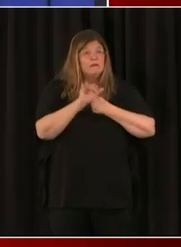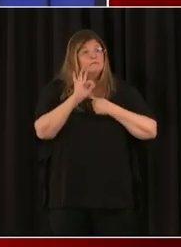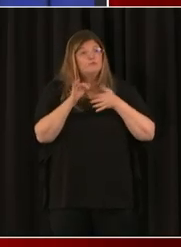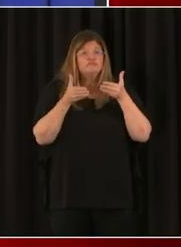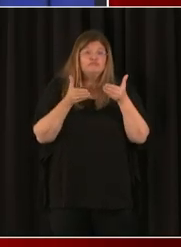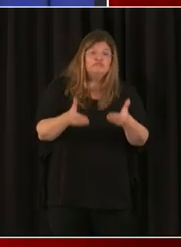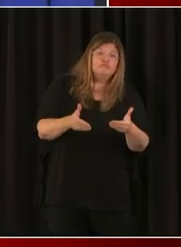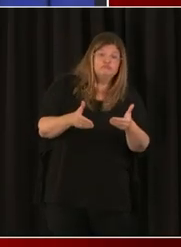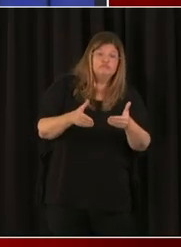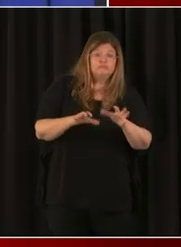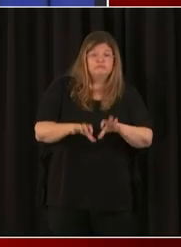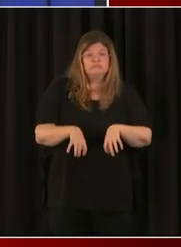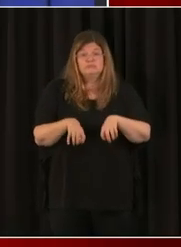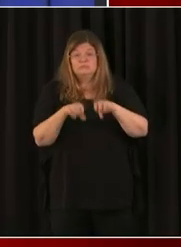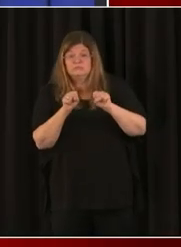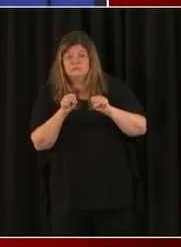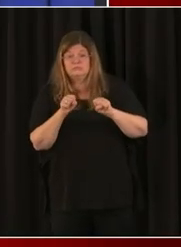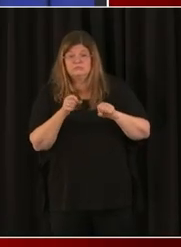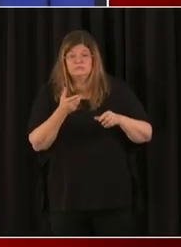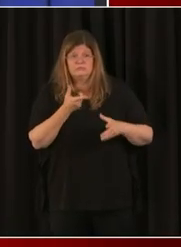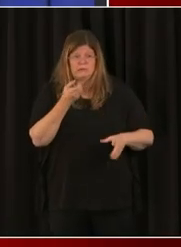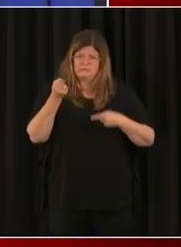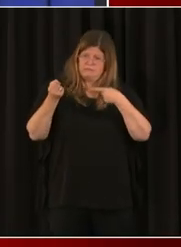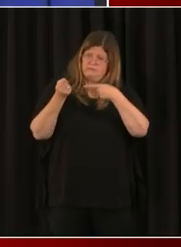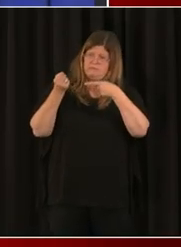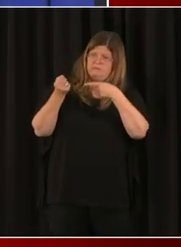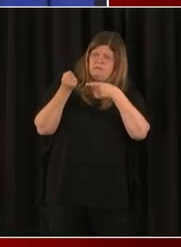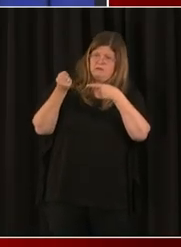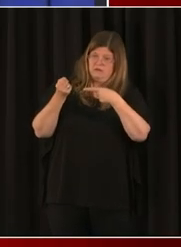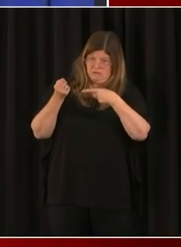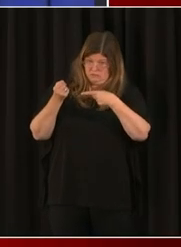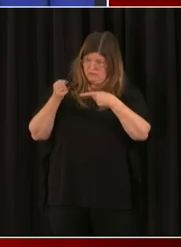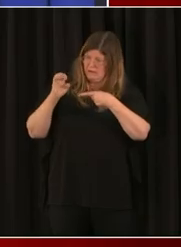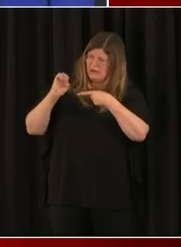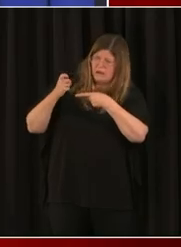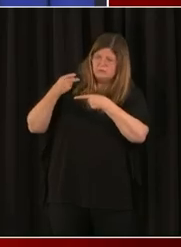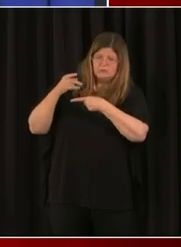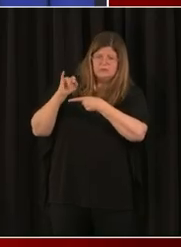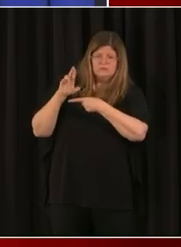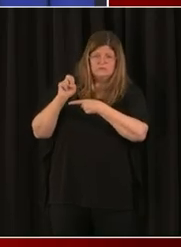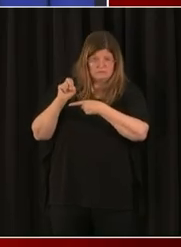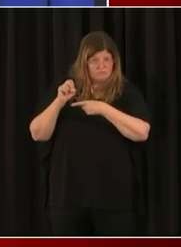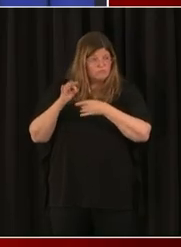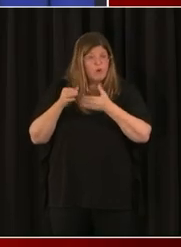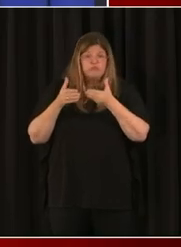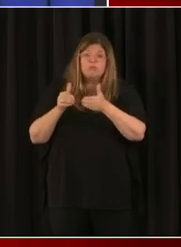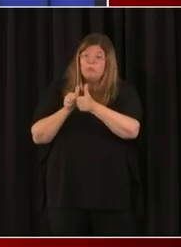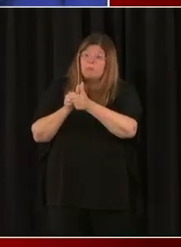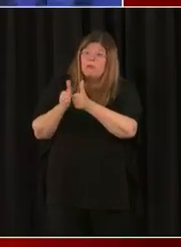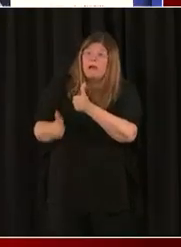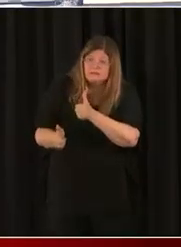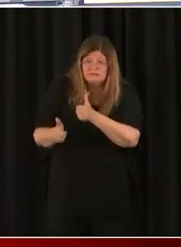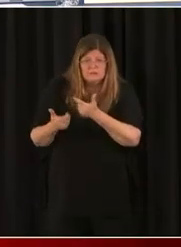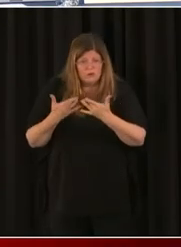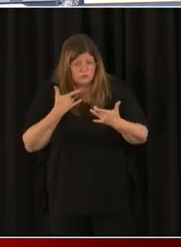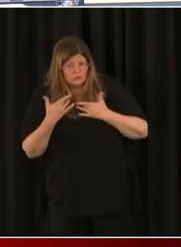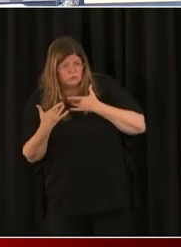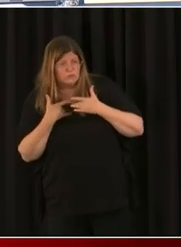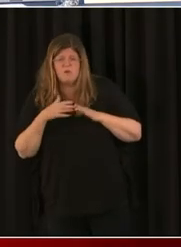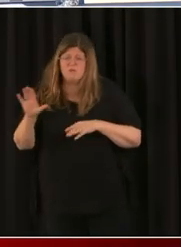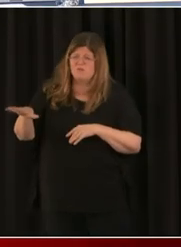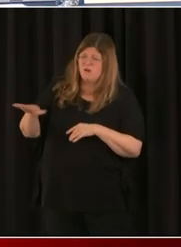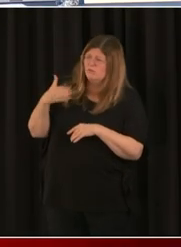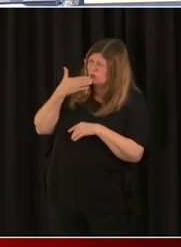and you have some around that they might expire, go unused? Is that a concern at all? Sure, it's an excellent question,